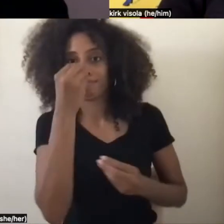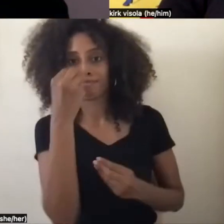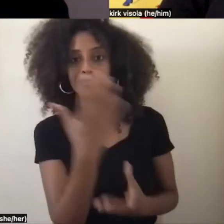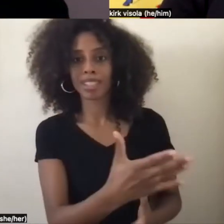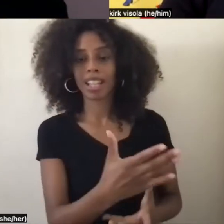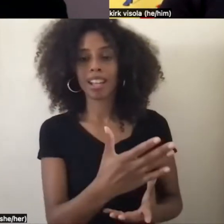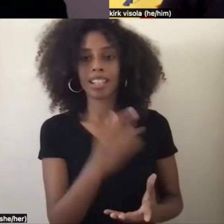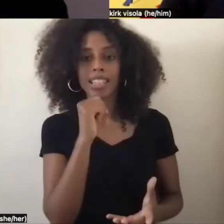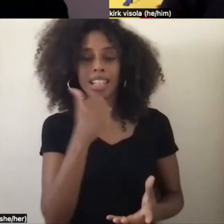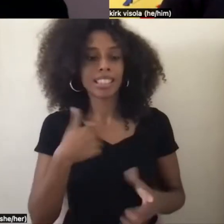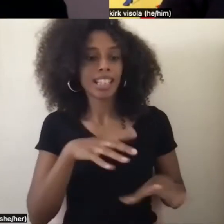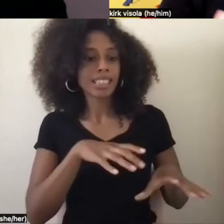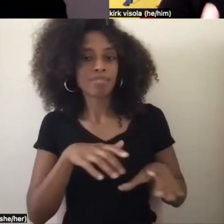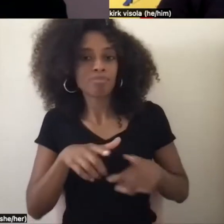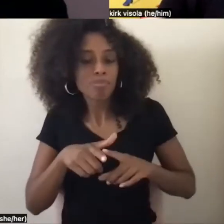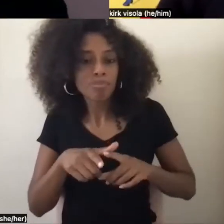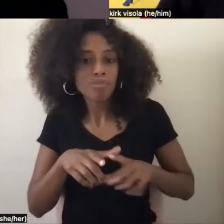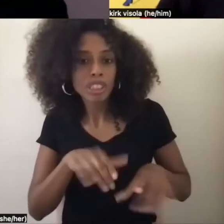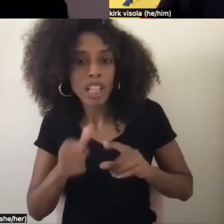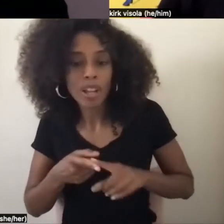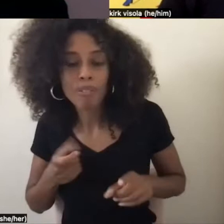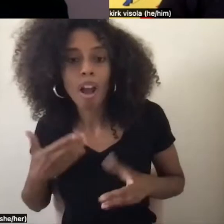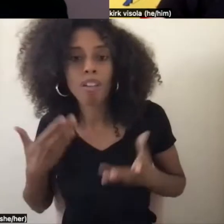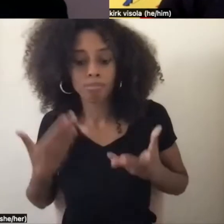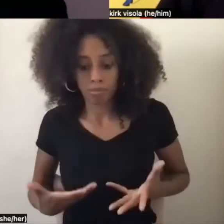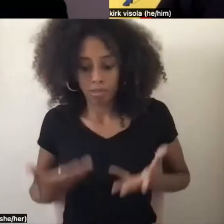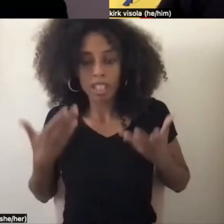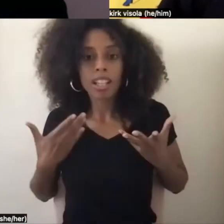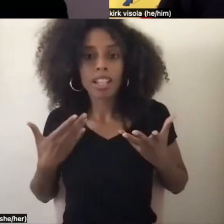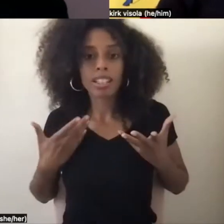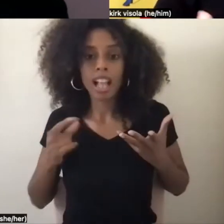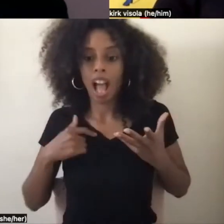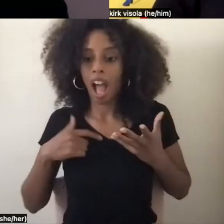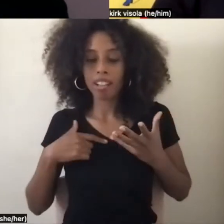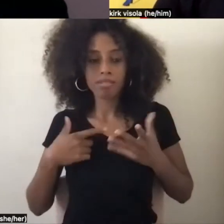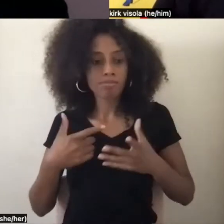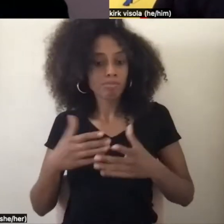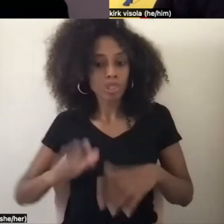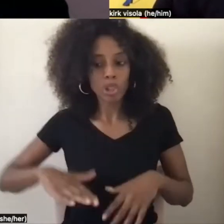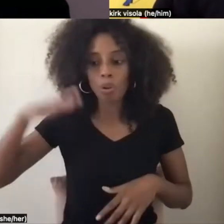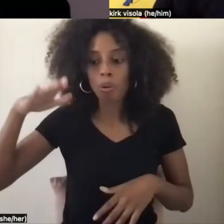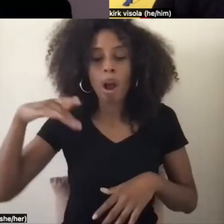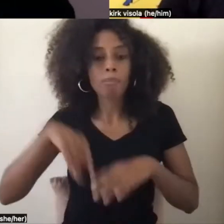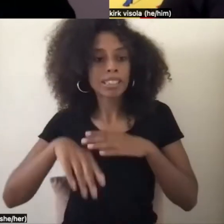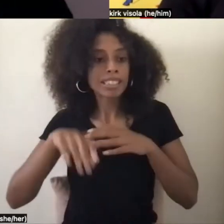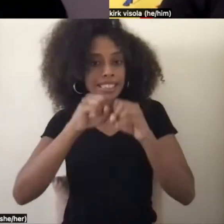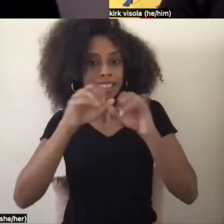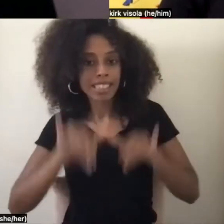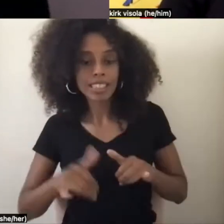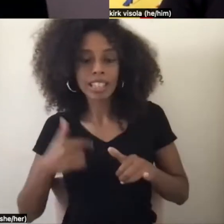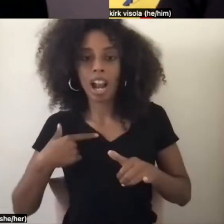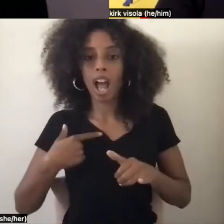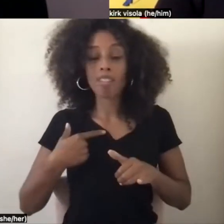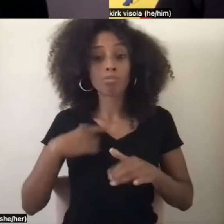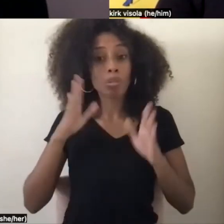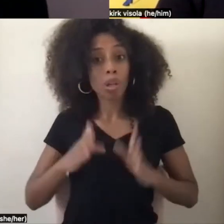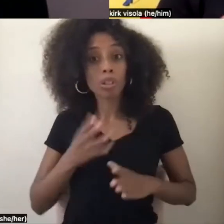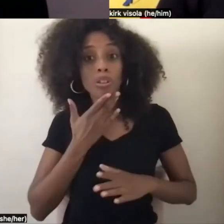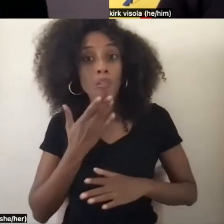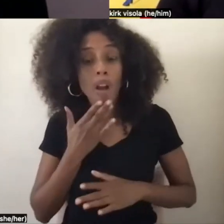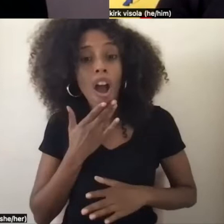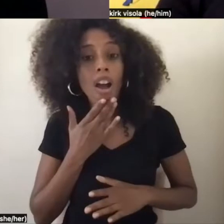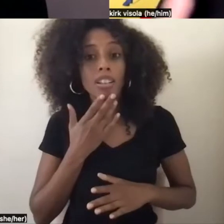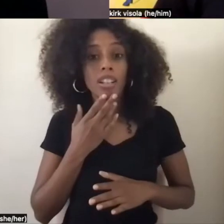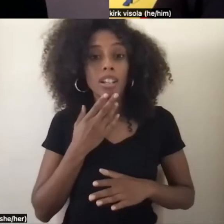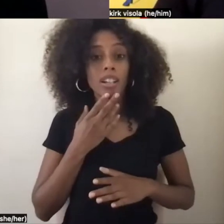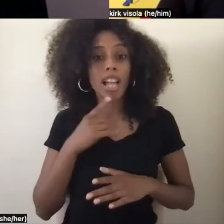I'm a person who's had a struggle, who's come up in this community and come up in this society as a person of color, and who's had to navigate